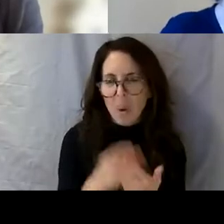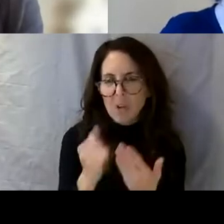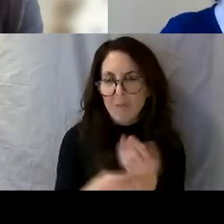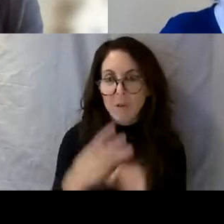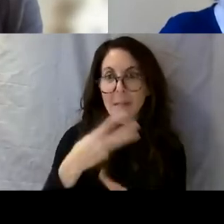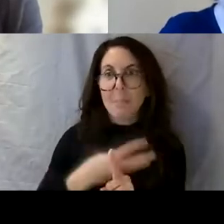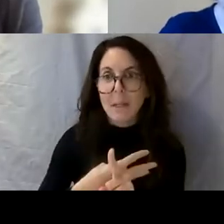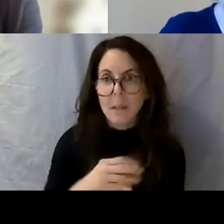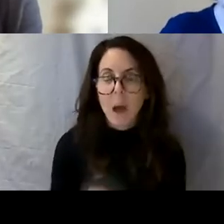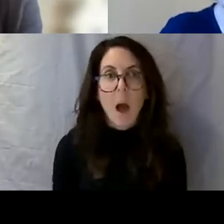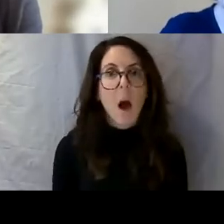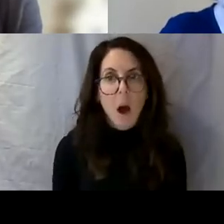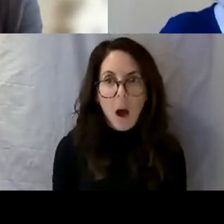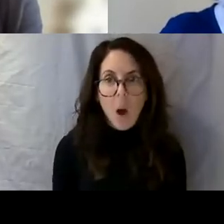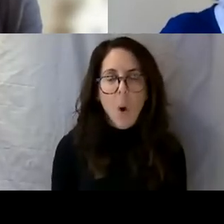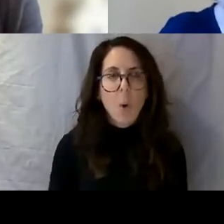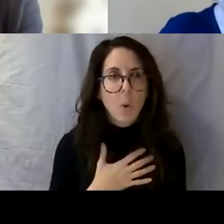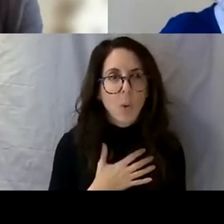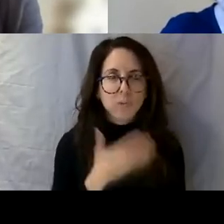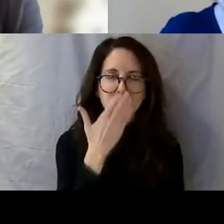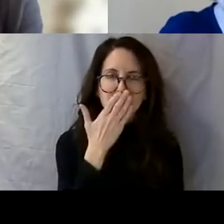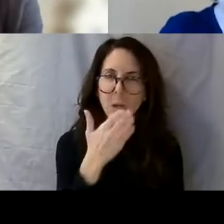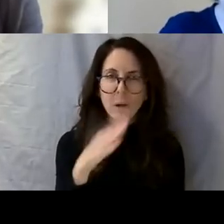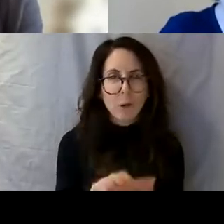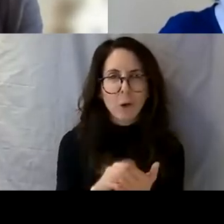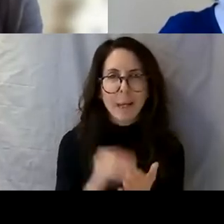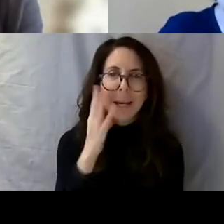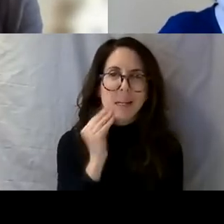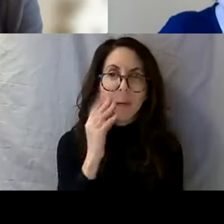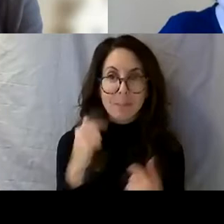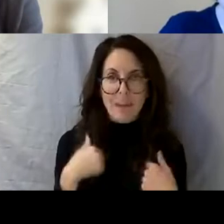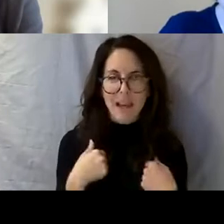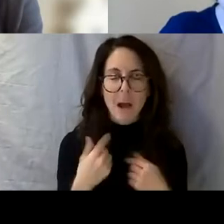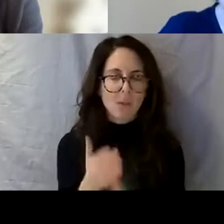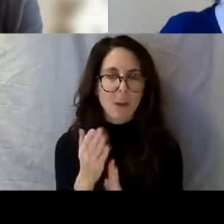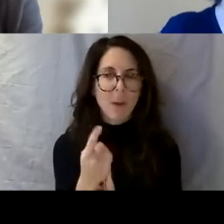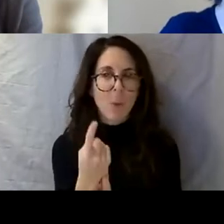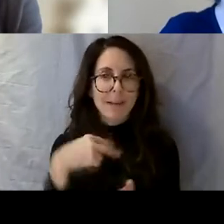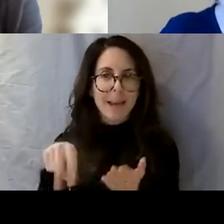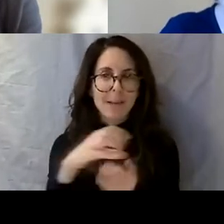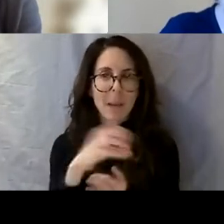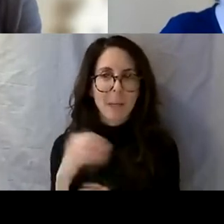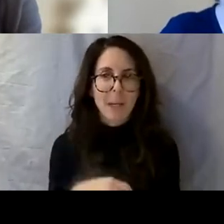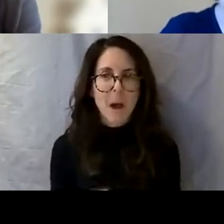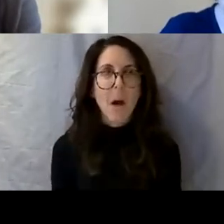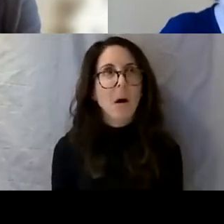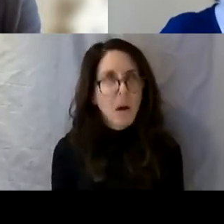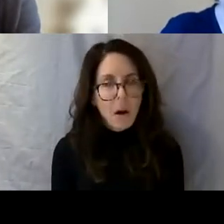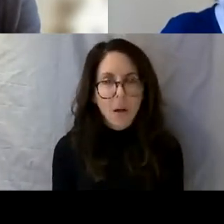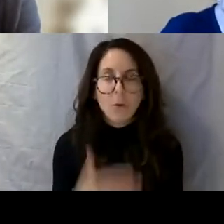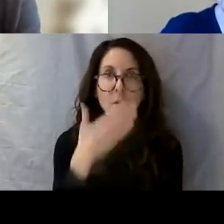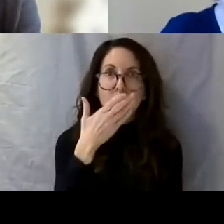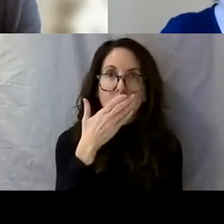was such a deep learning experience. I was running one of those dance companies at that time. It was